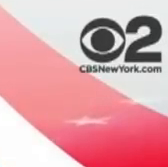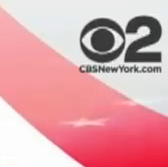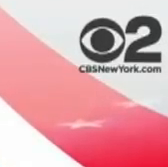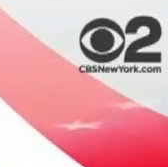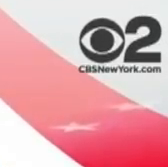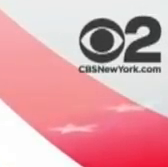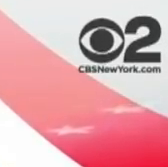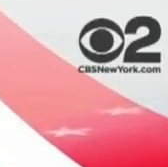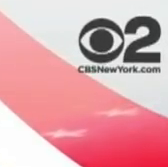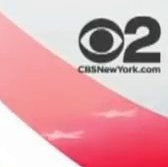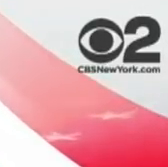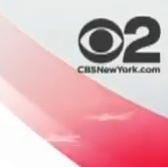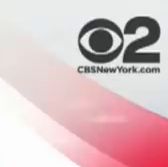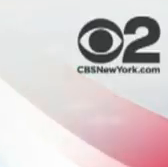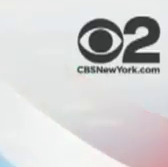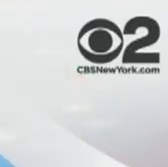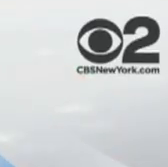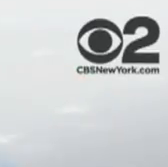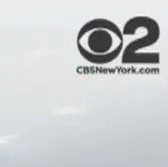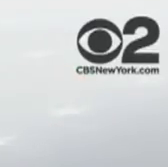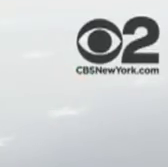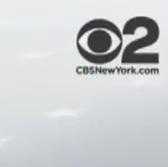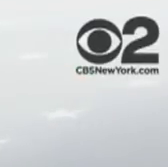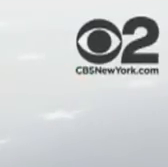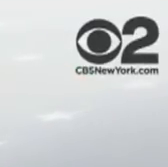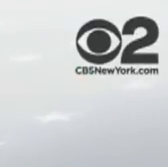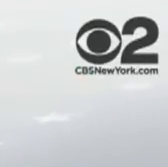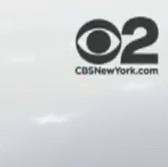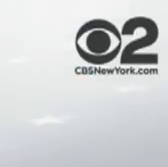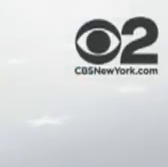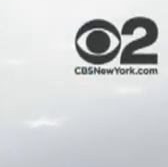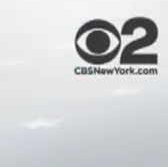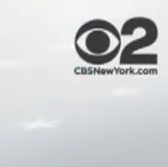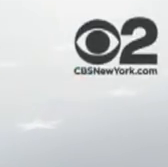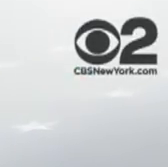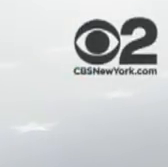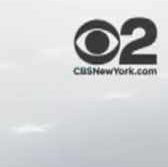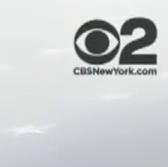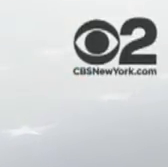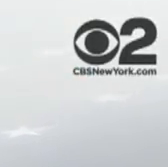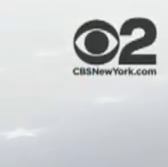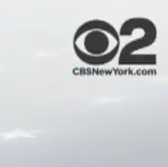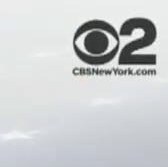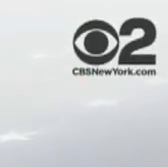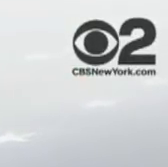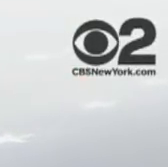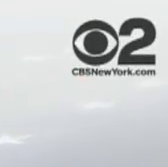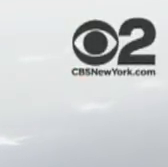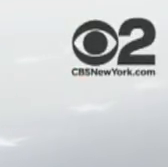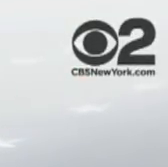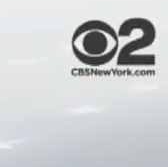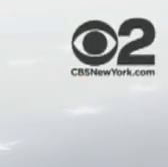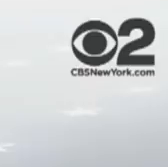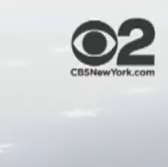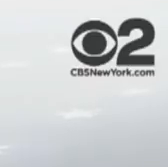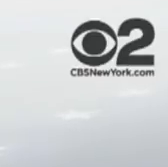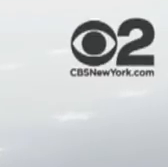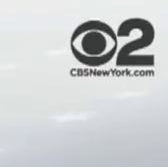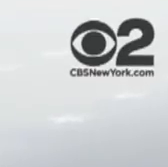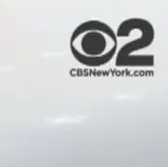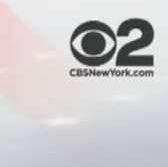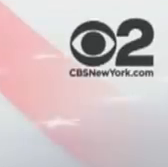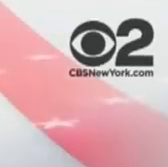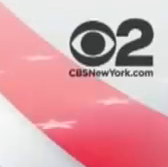880, 1010 Winds, NorthJersey.com, and William Patterson University. Here is your